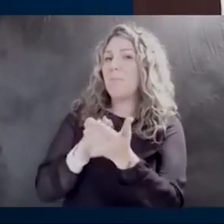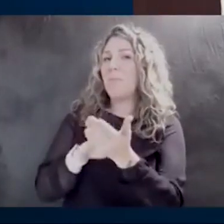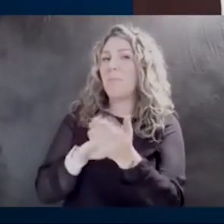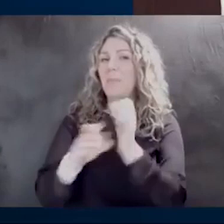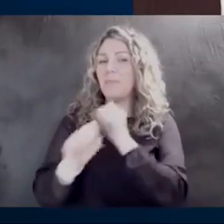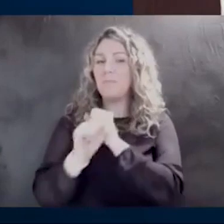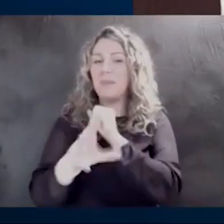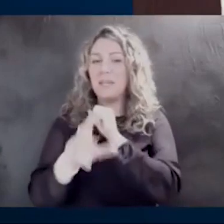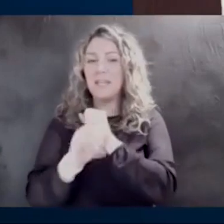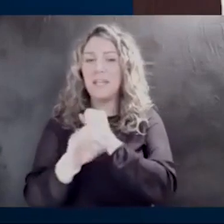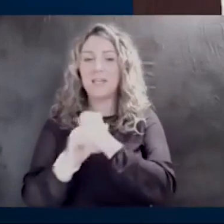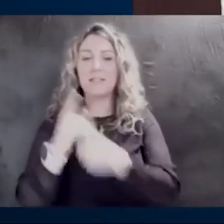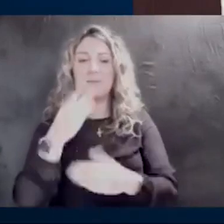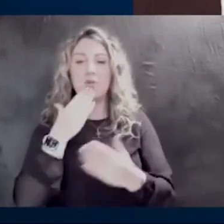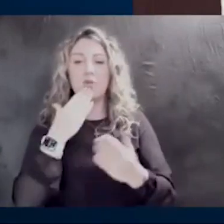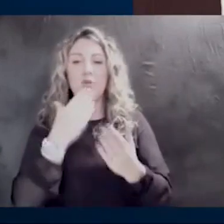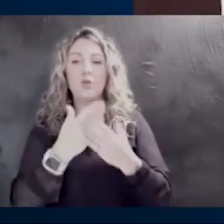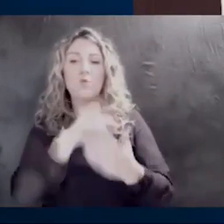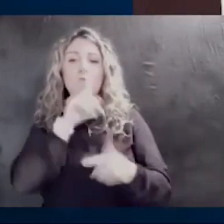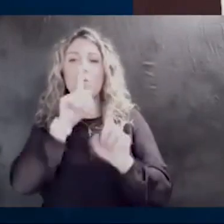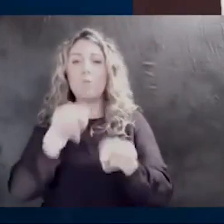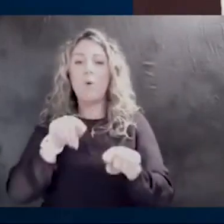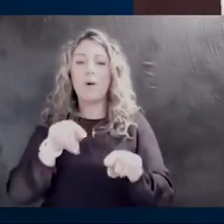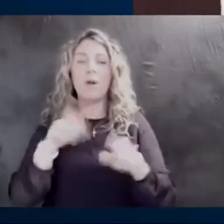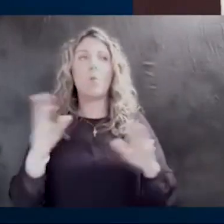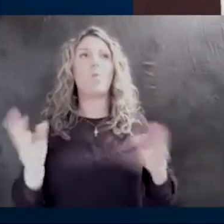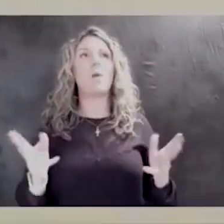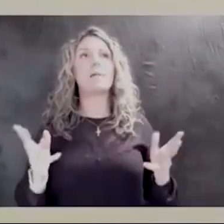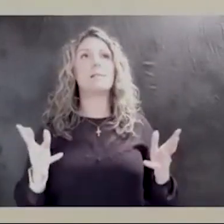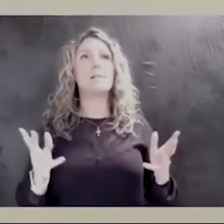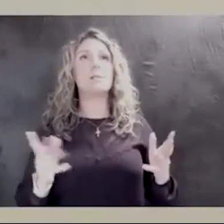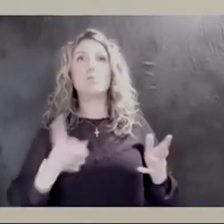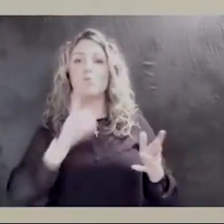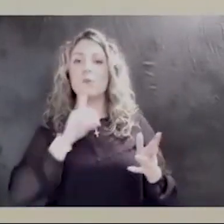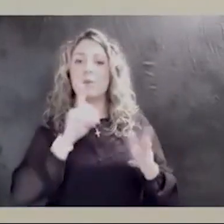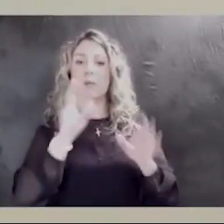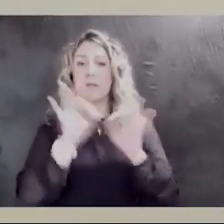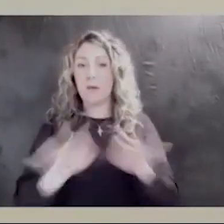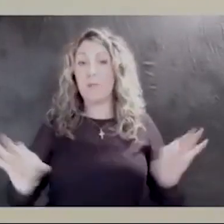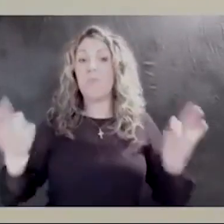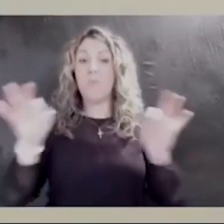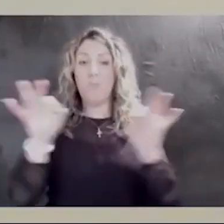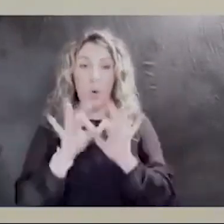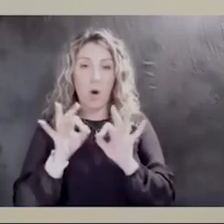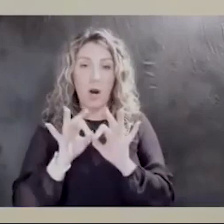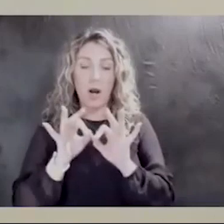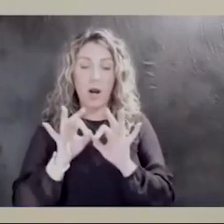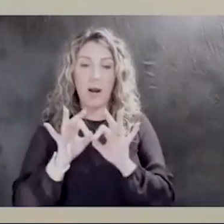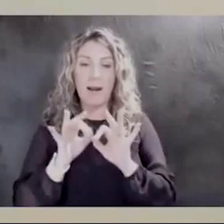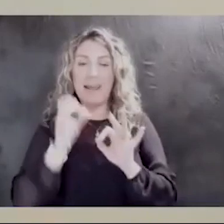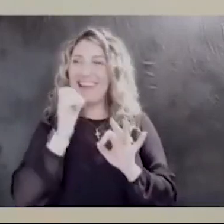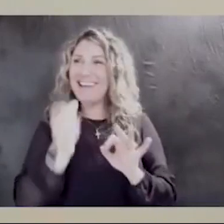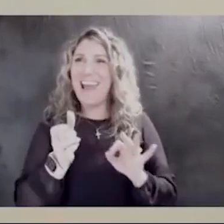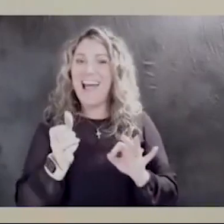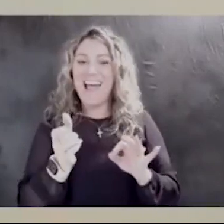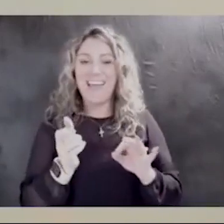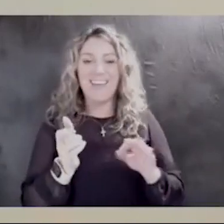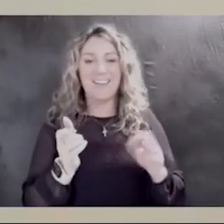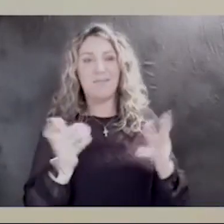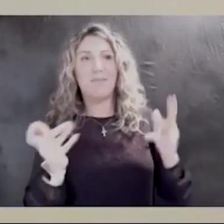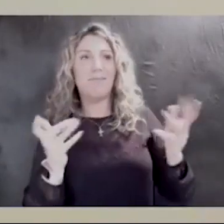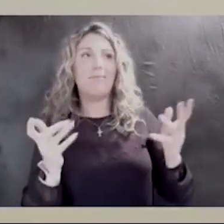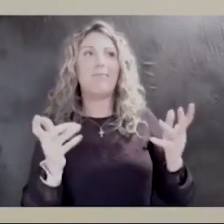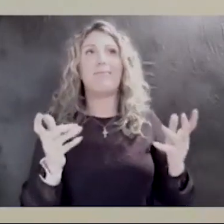has been very good at reporting what's really important and not